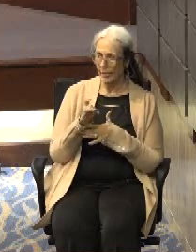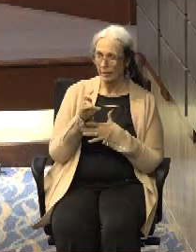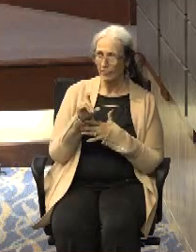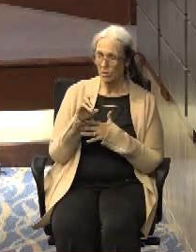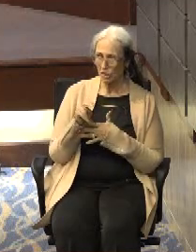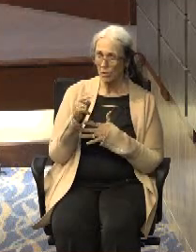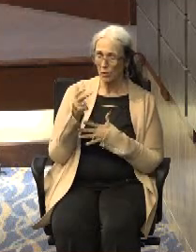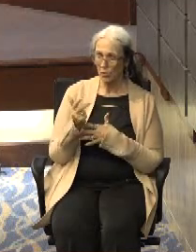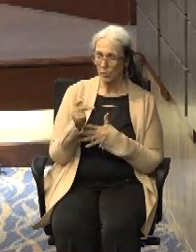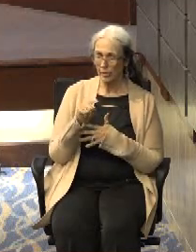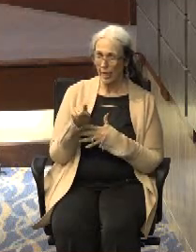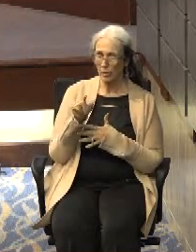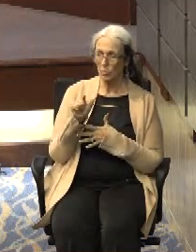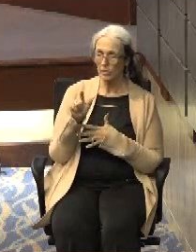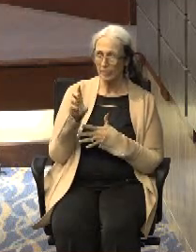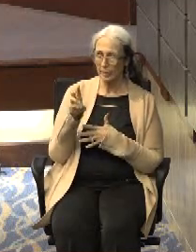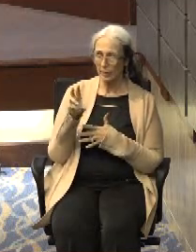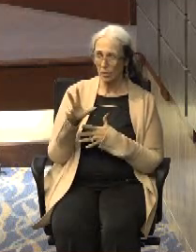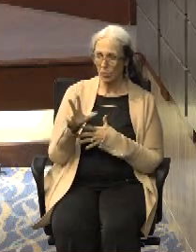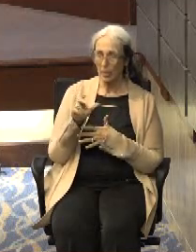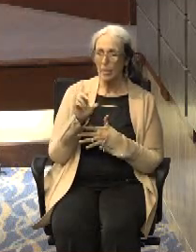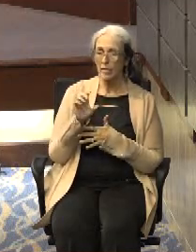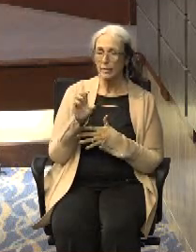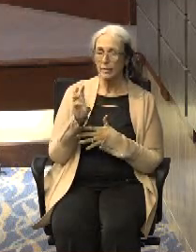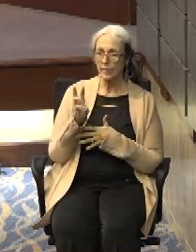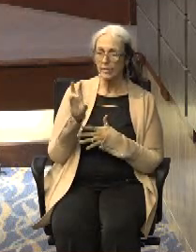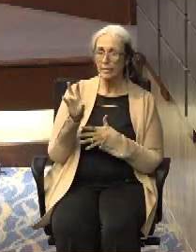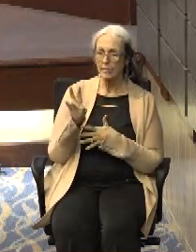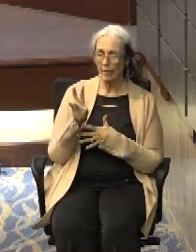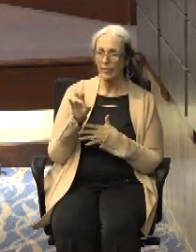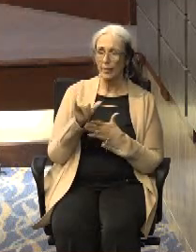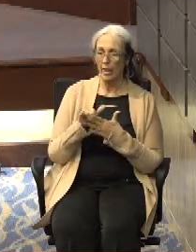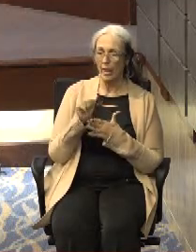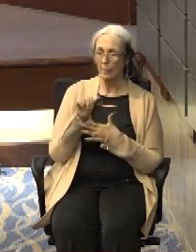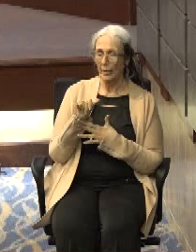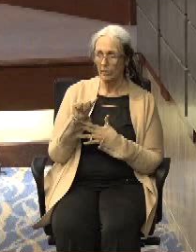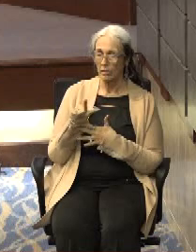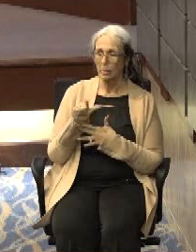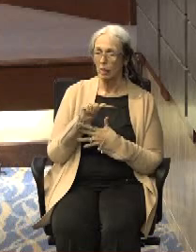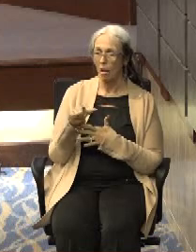Sections 18-163 and 18-167, repealing all Sections